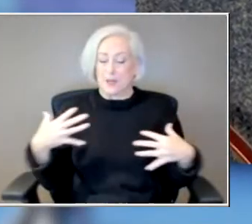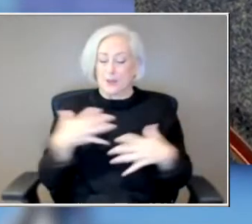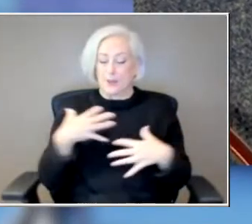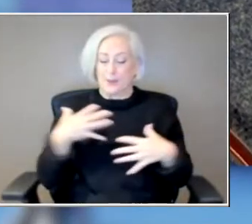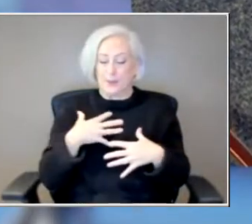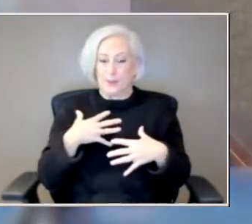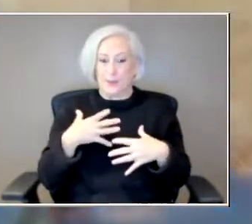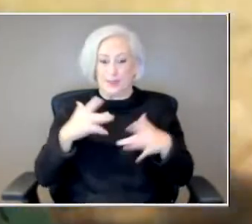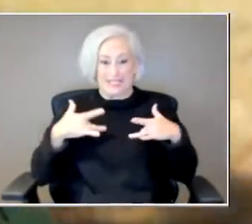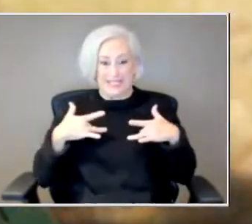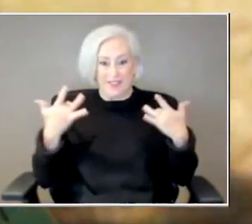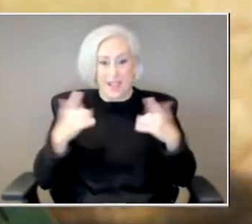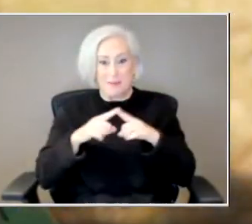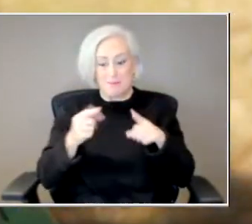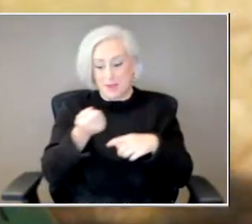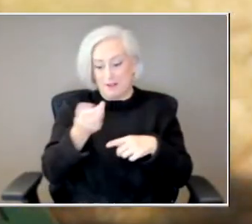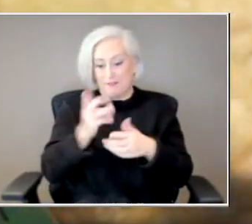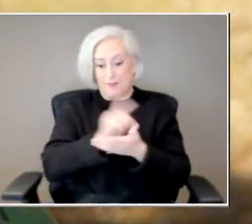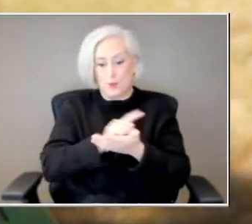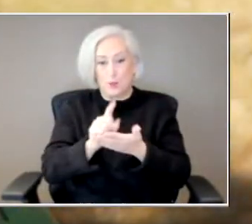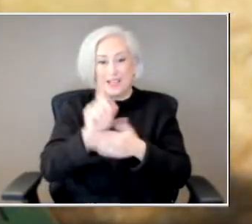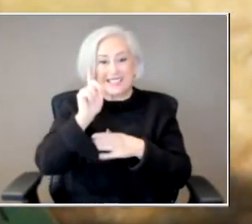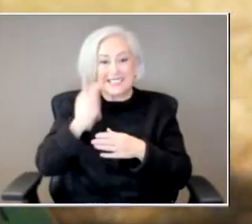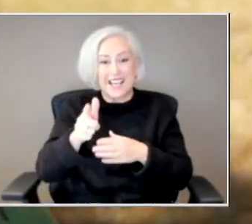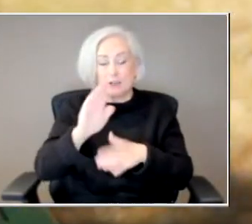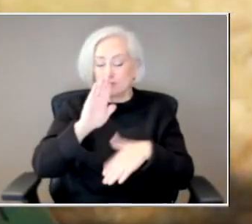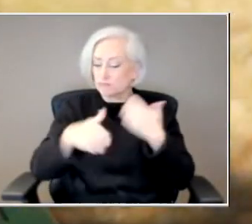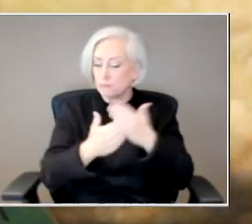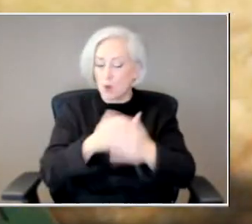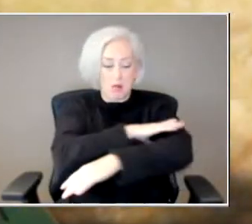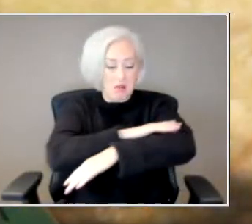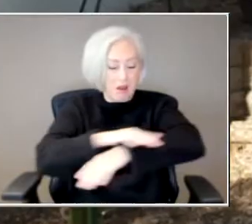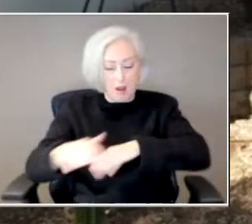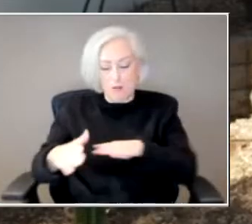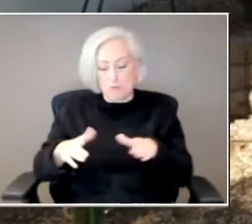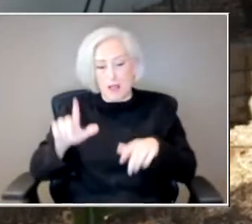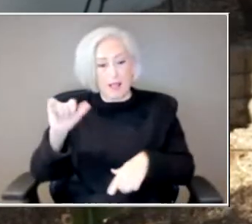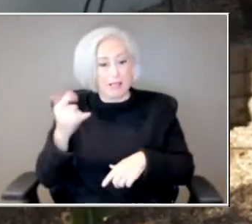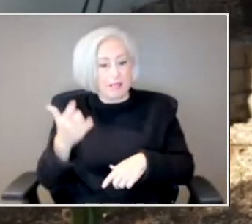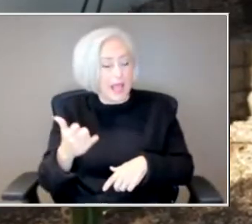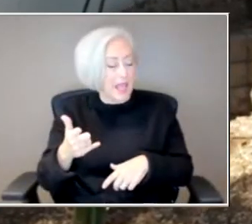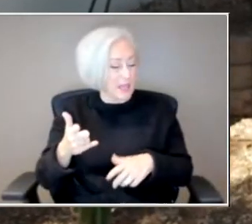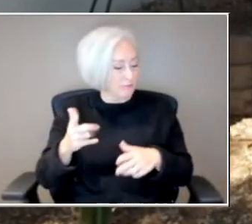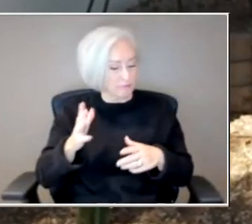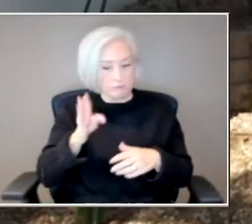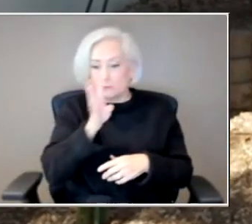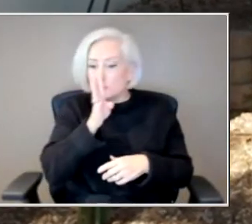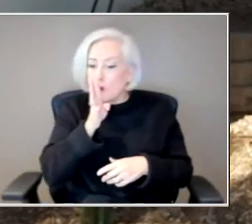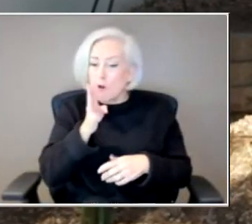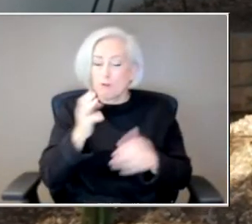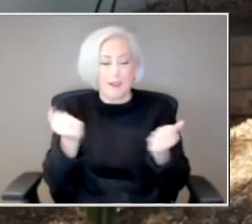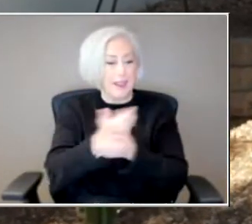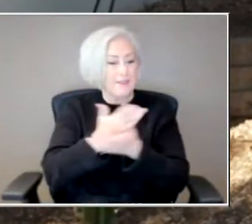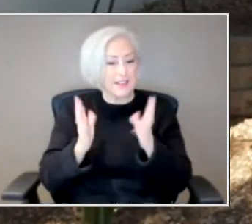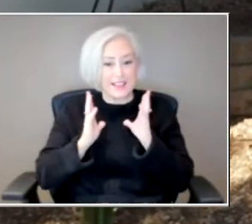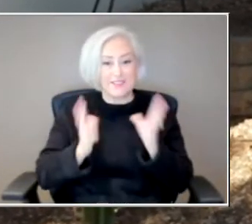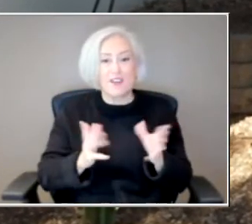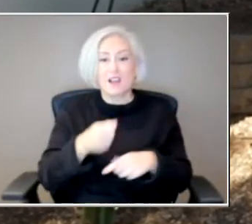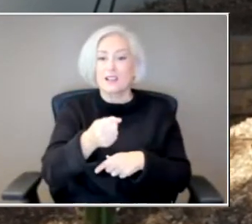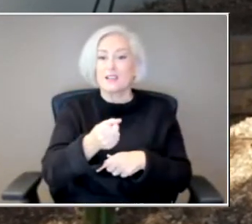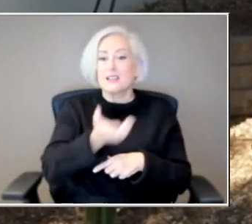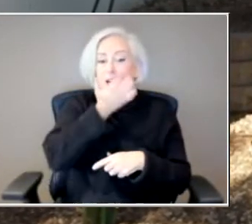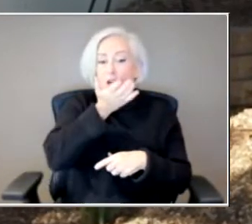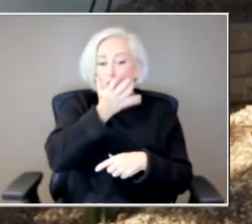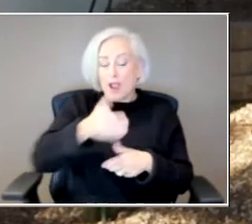few weeks later, all my limbs and everything are working just fine. I'm talking fine. So all this is grass. I dug it all up and